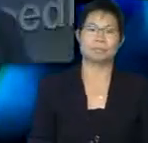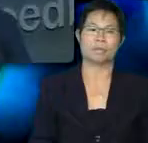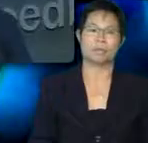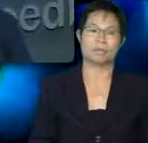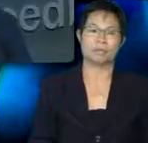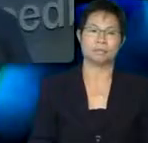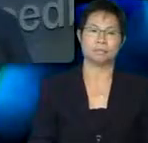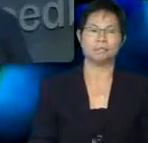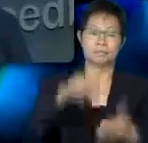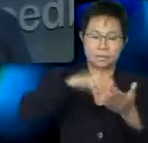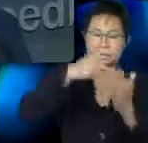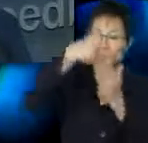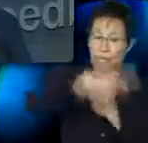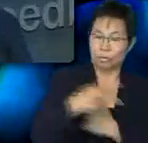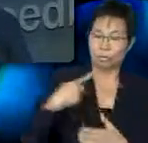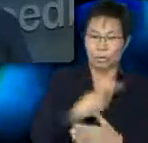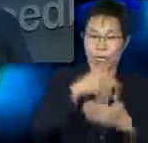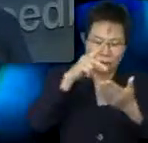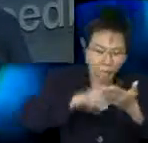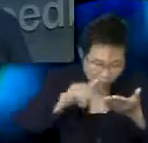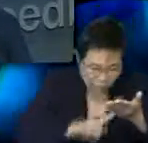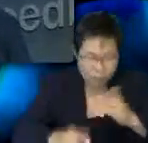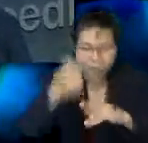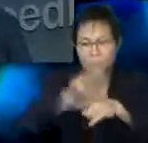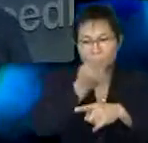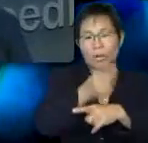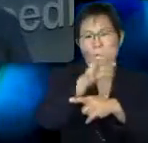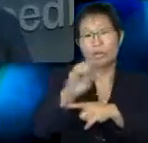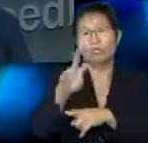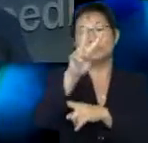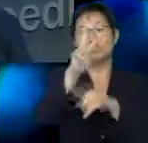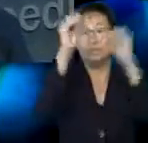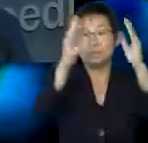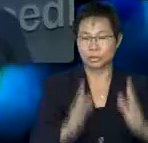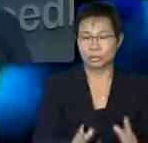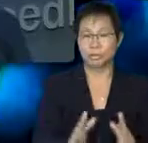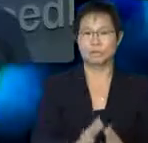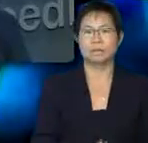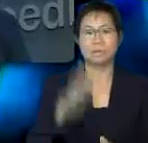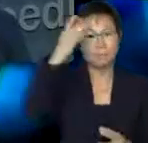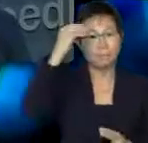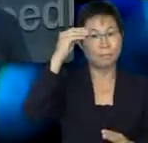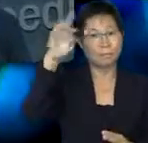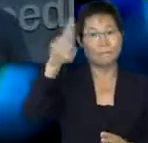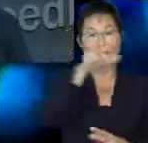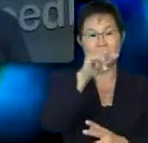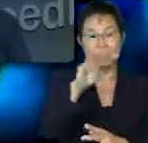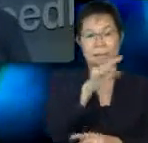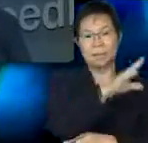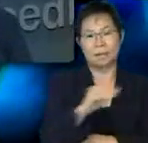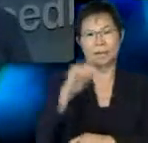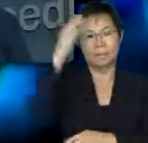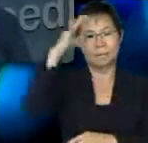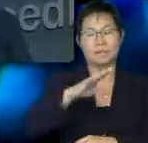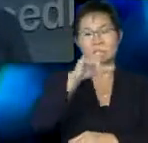In this program, we will examine the practices of two teachers, Mr. Lim and Mrs.